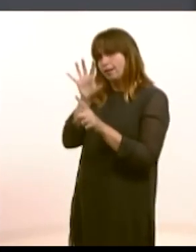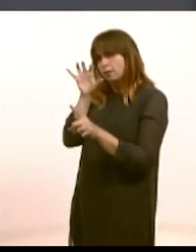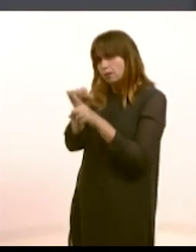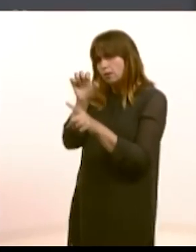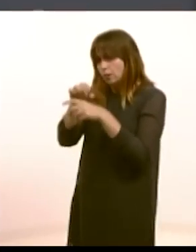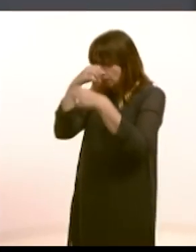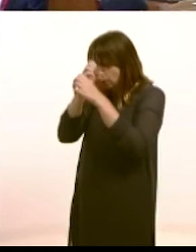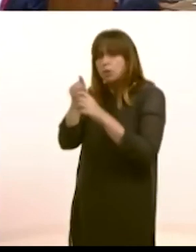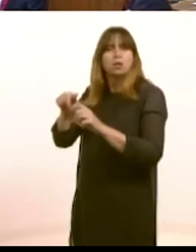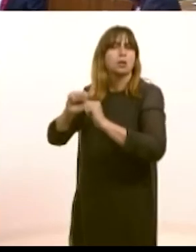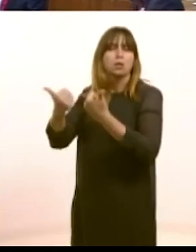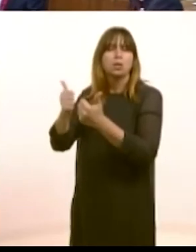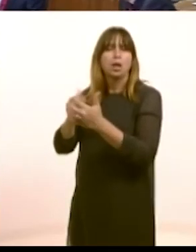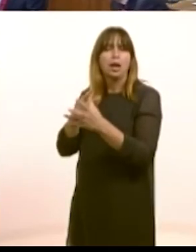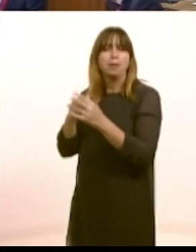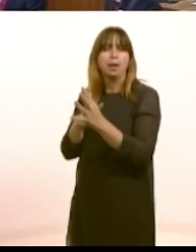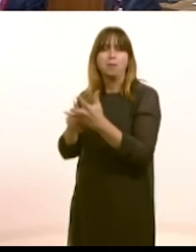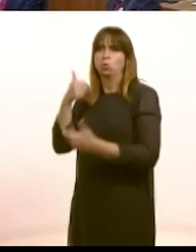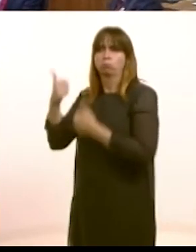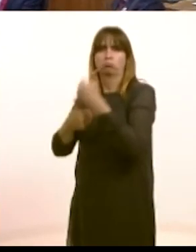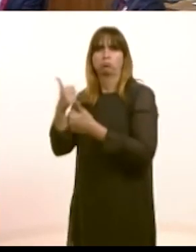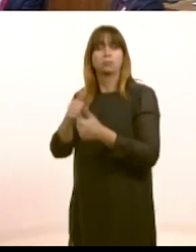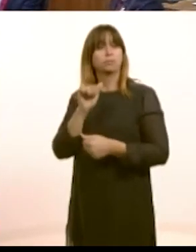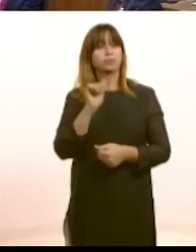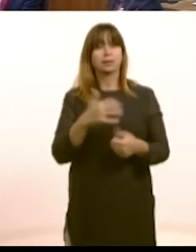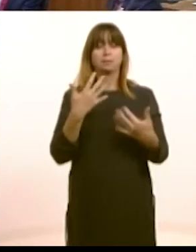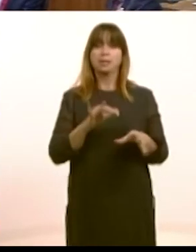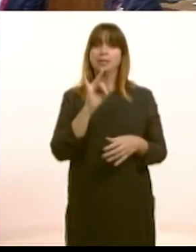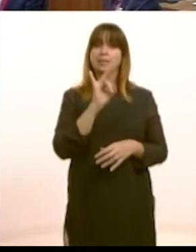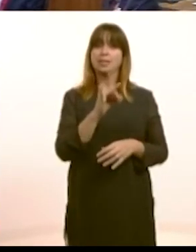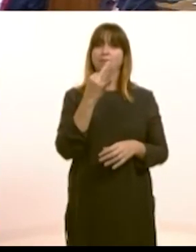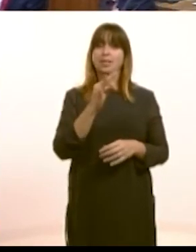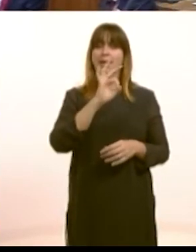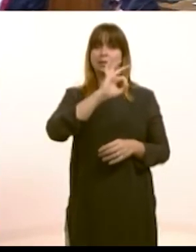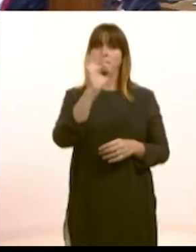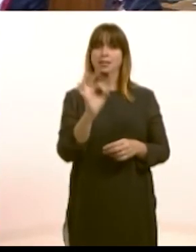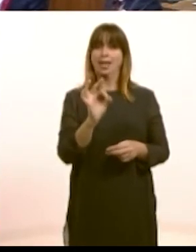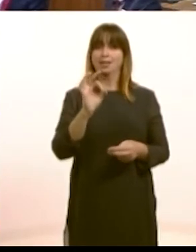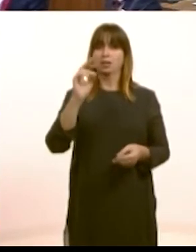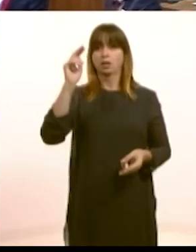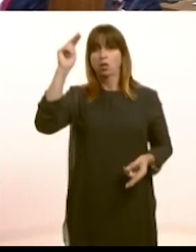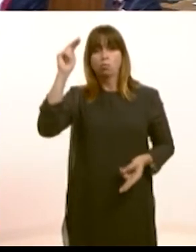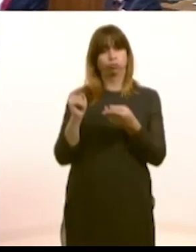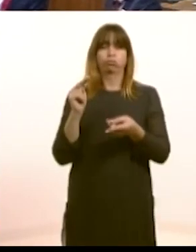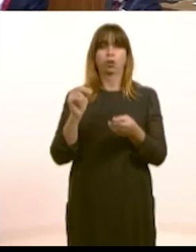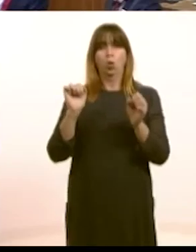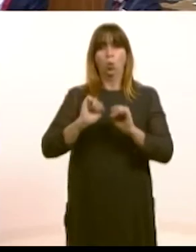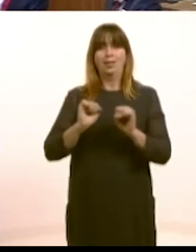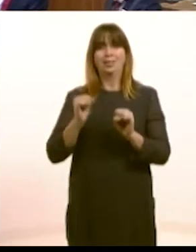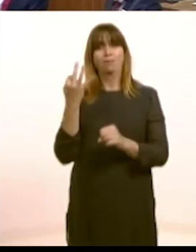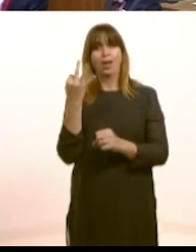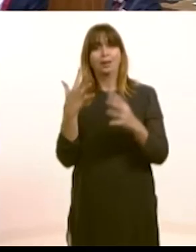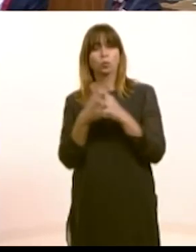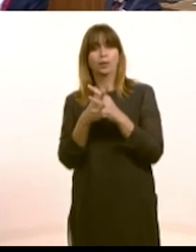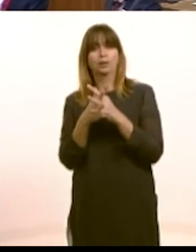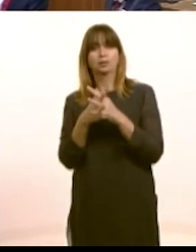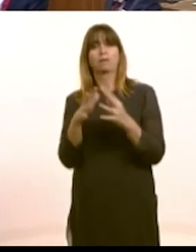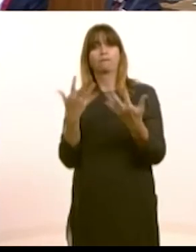ABMU? Yes, I will. At the end of July, there was a reduction of 78% in the number of people waiting over 8 weeks for one of the